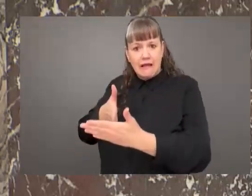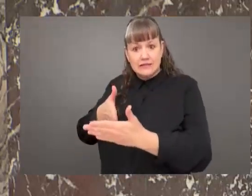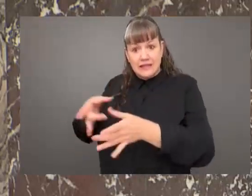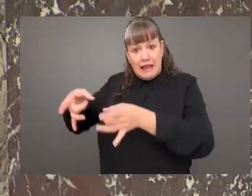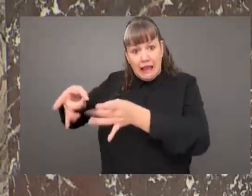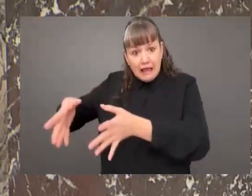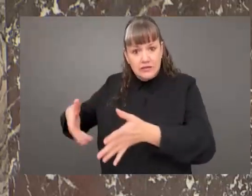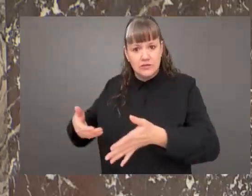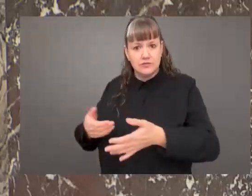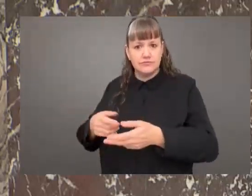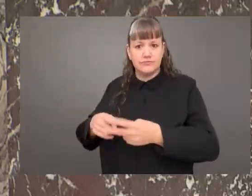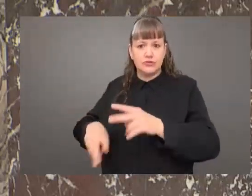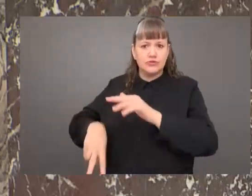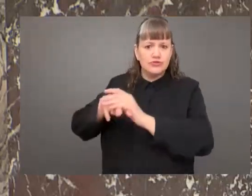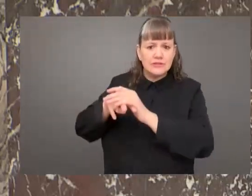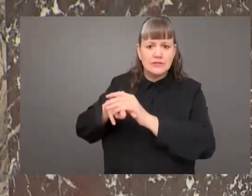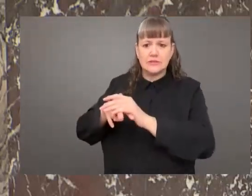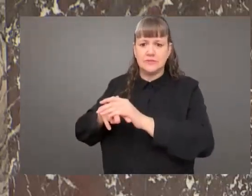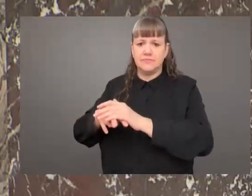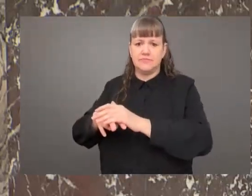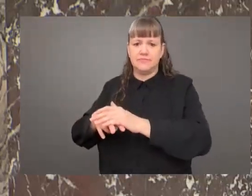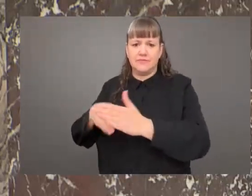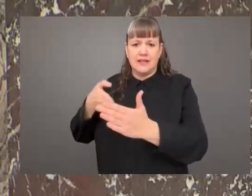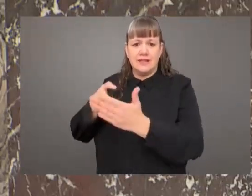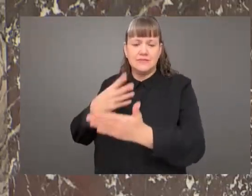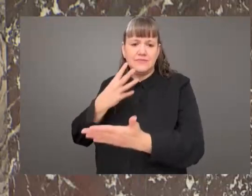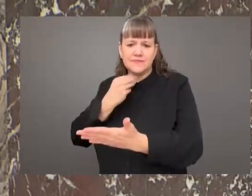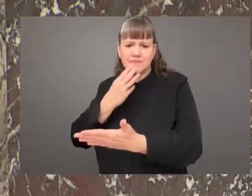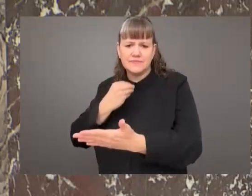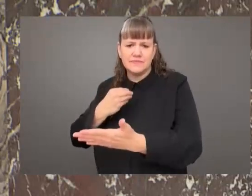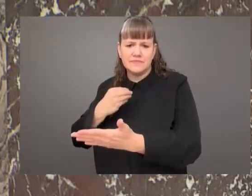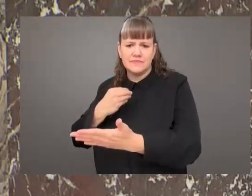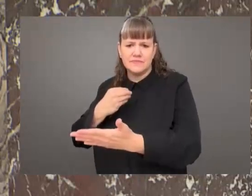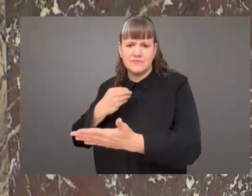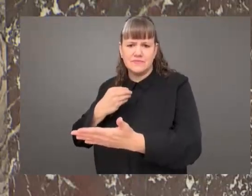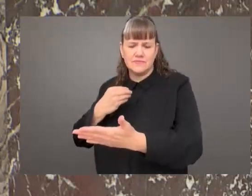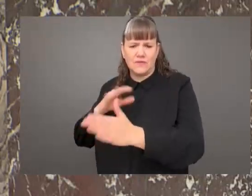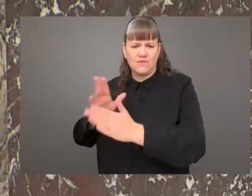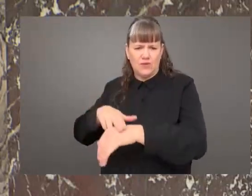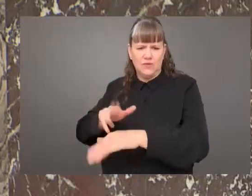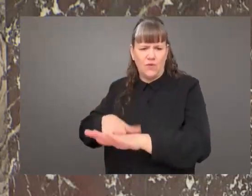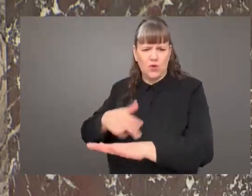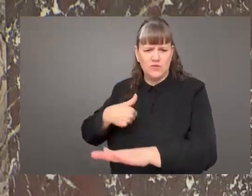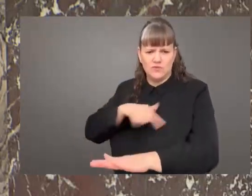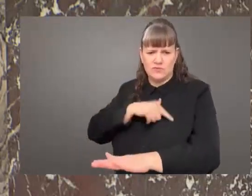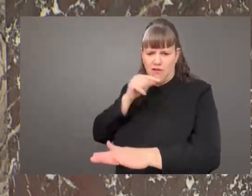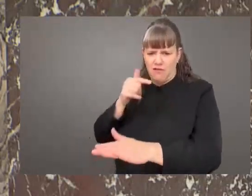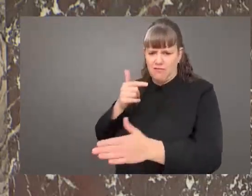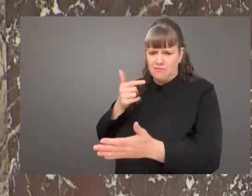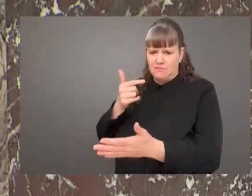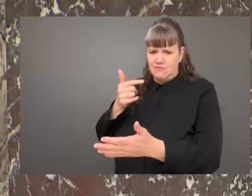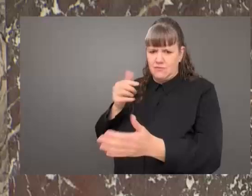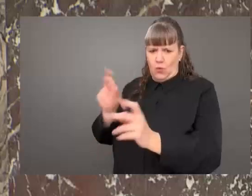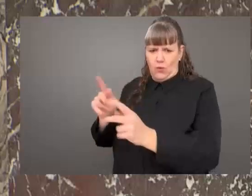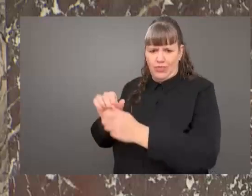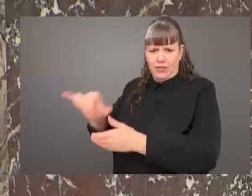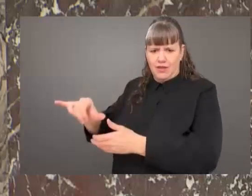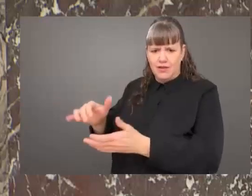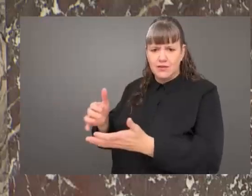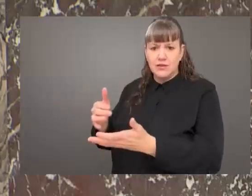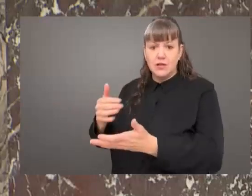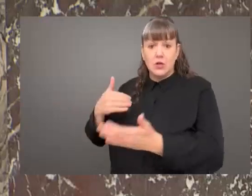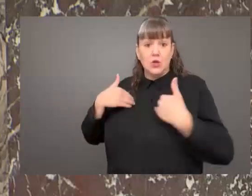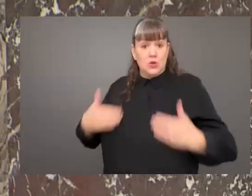times. The member will perhaps not know, but we created an independent Human Rights Commission in British Columbia to address that very core